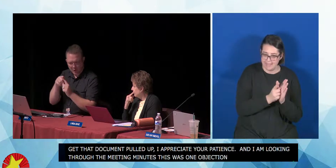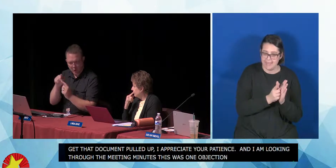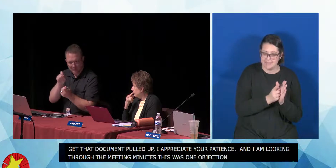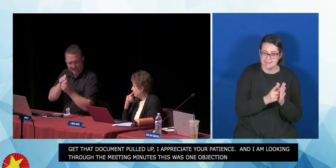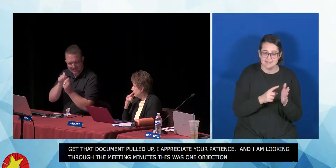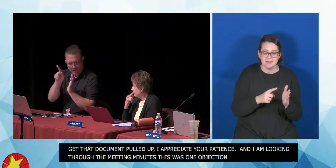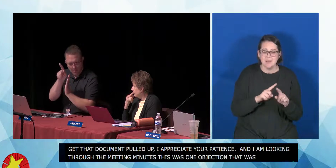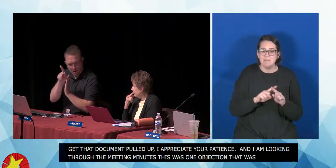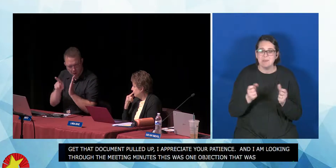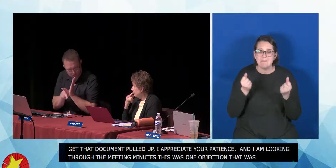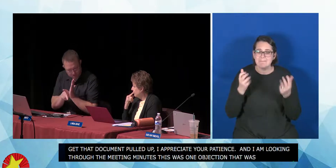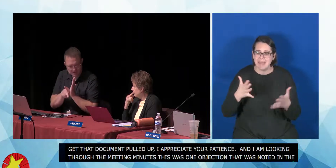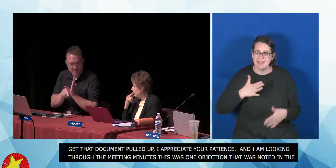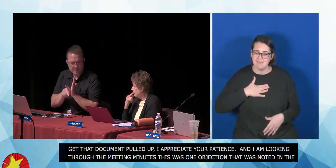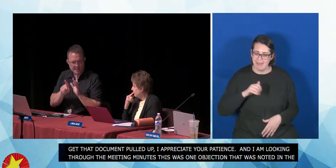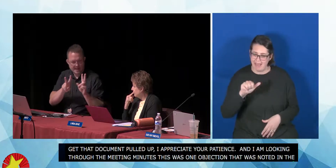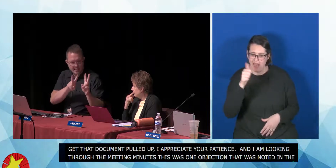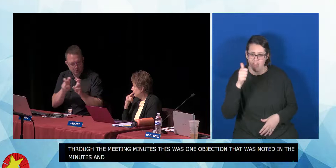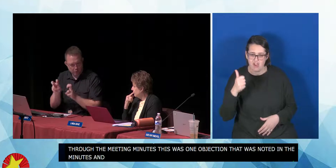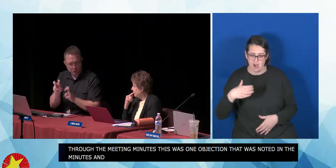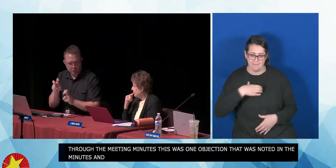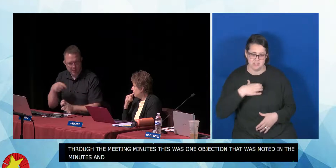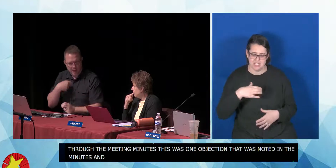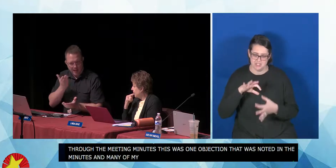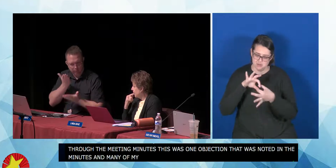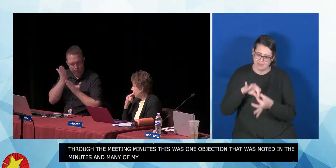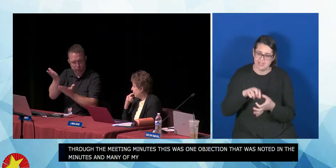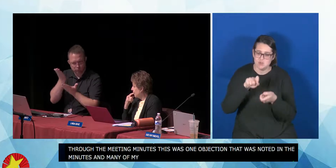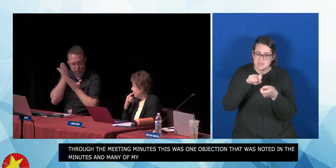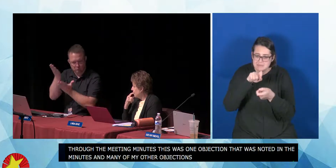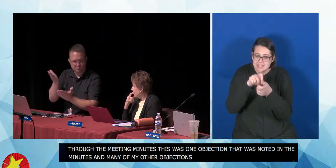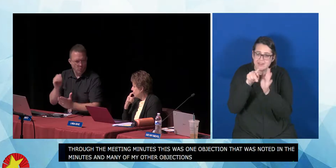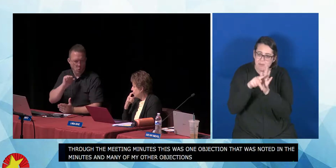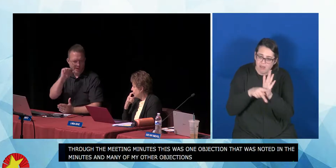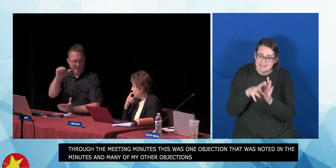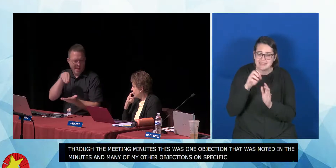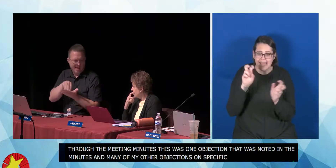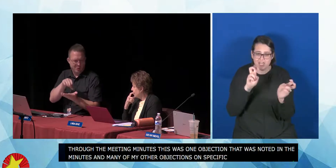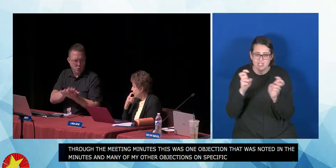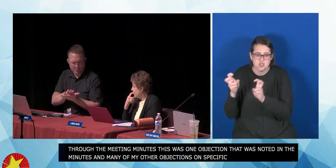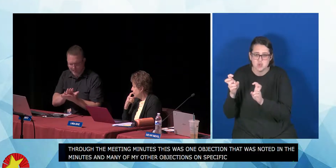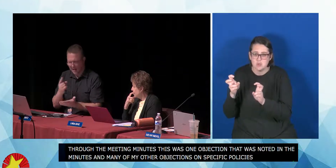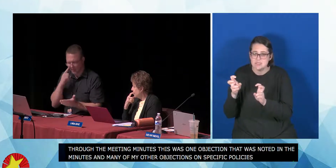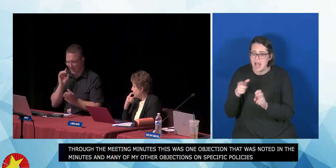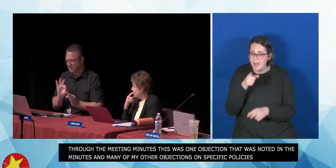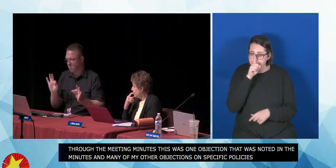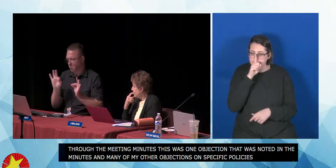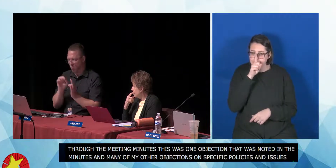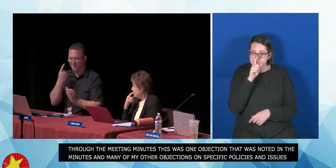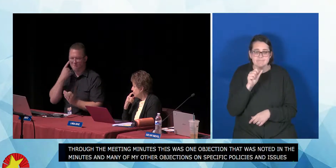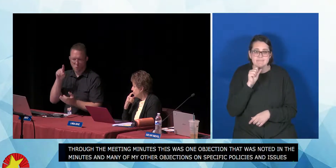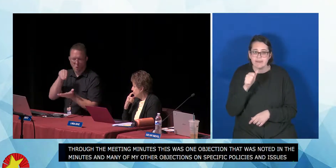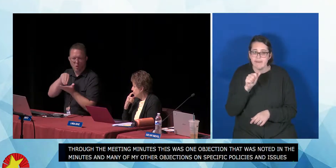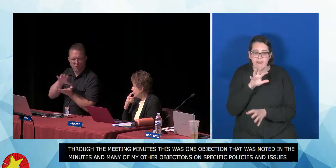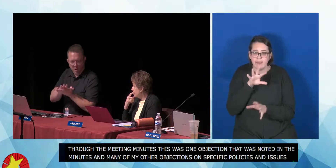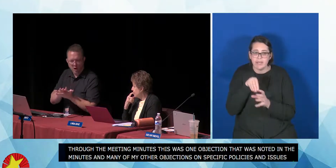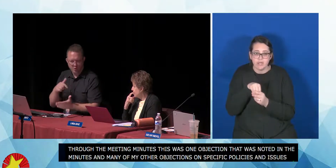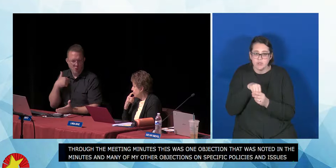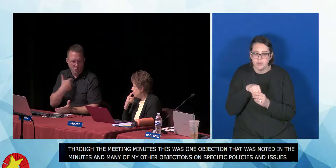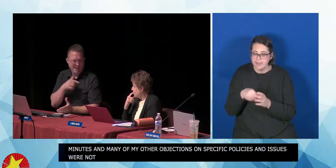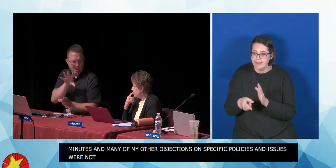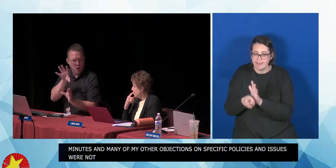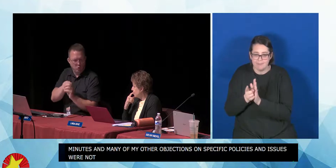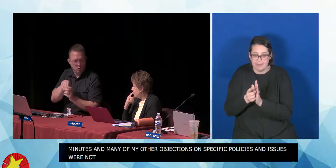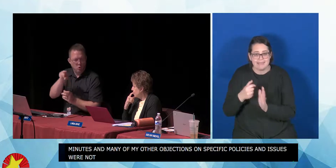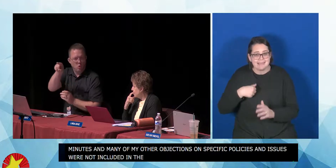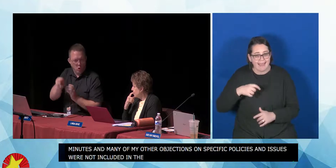of my other objections on specific policy and issues were not included in the minutes. I do think that